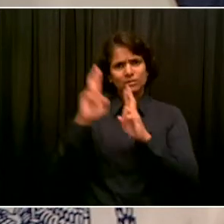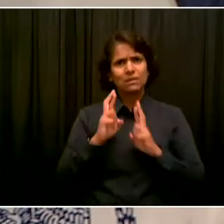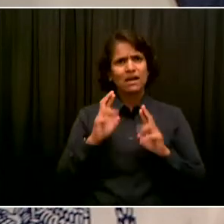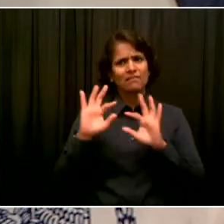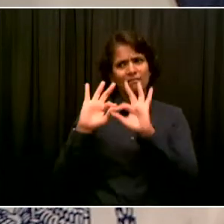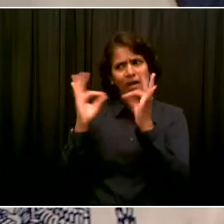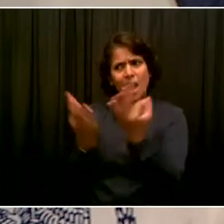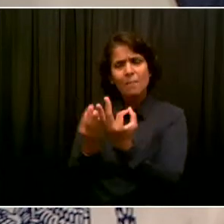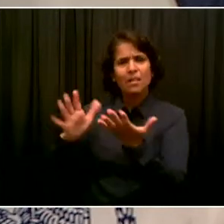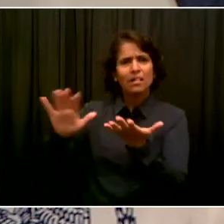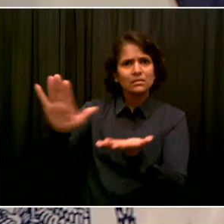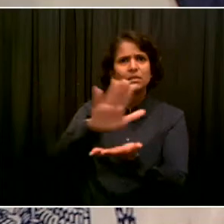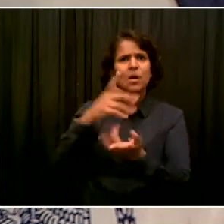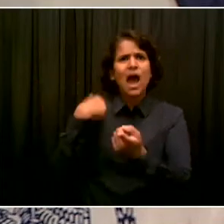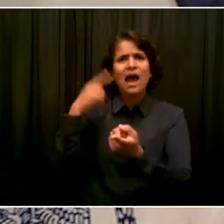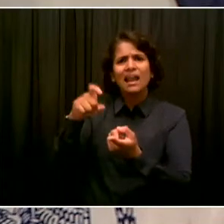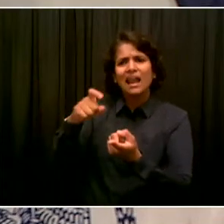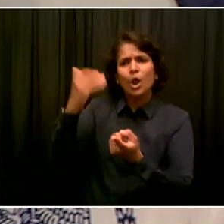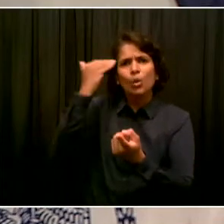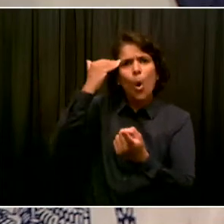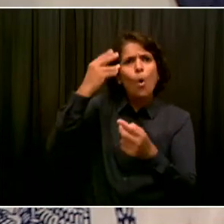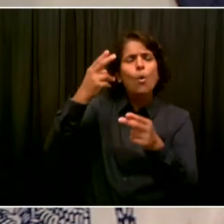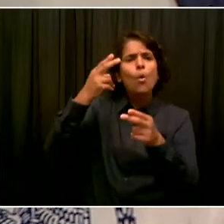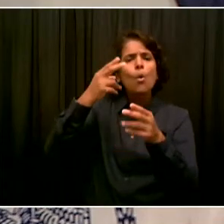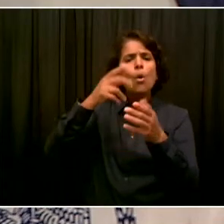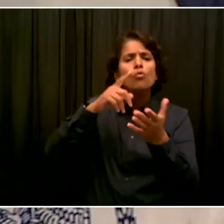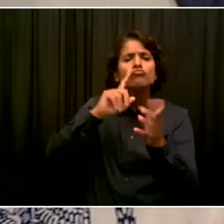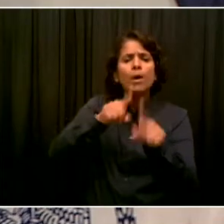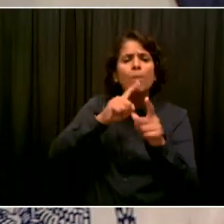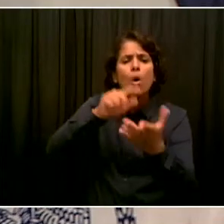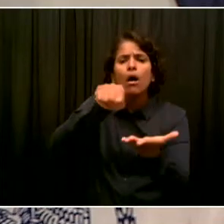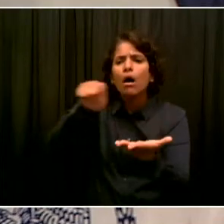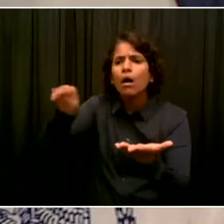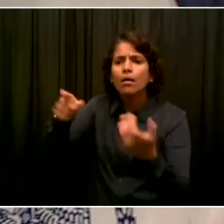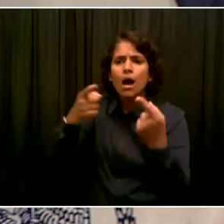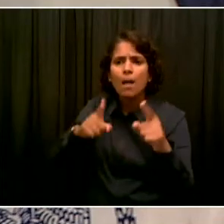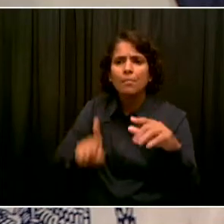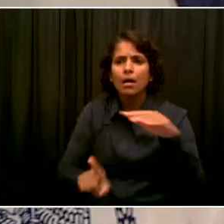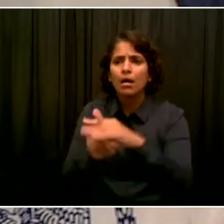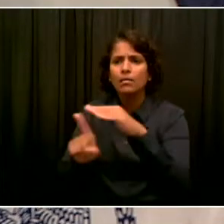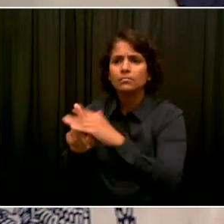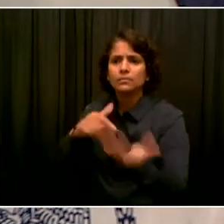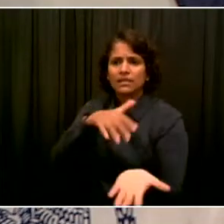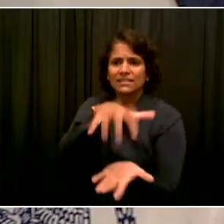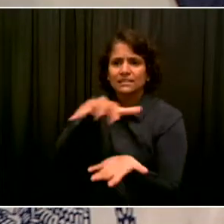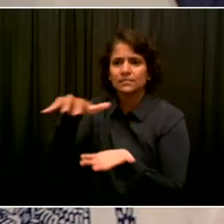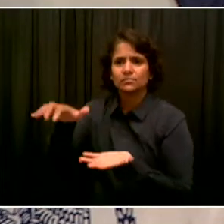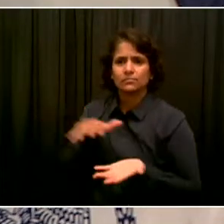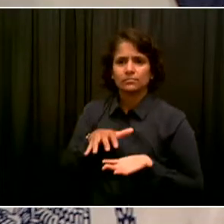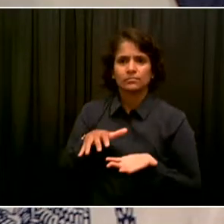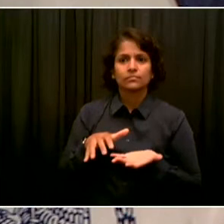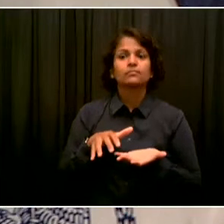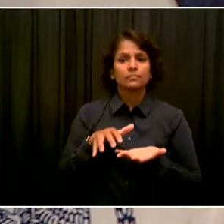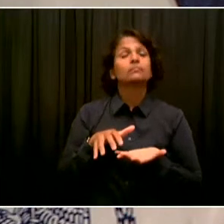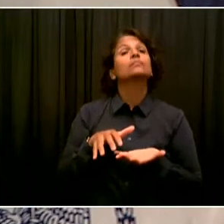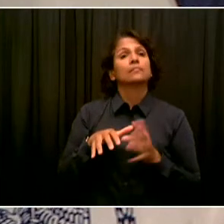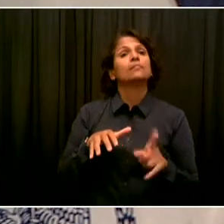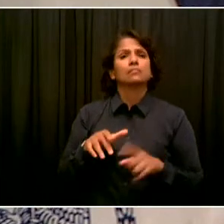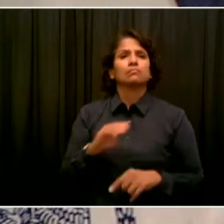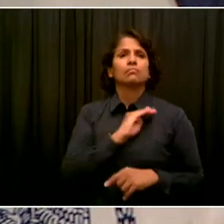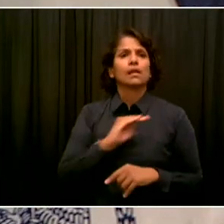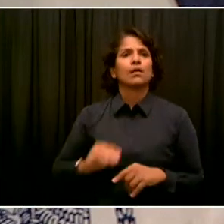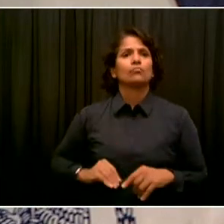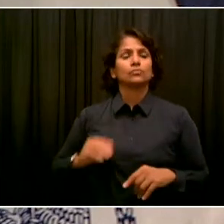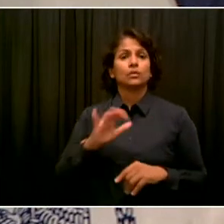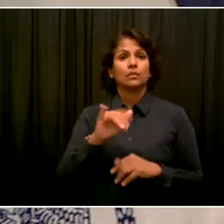and every one of these reports. I've spoken to the first deputy mayor a number of times this week, of course, the chancellor,